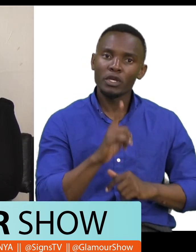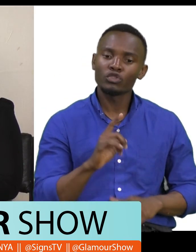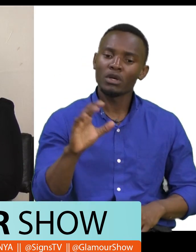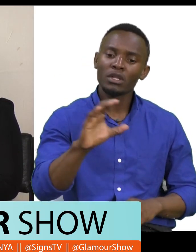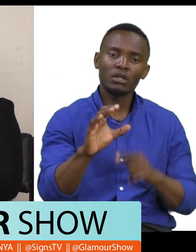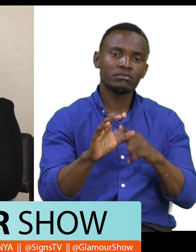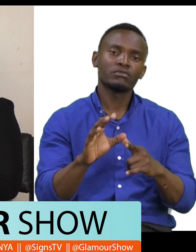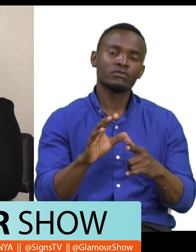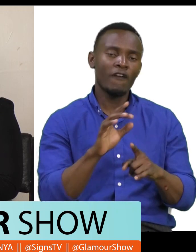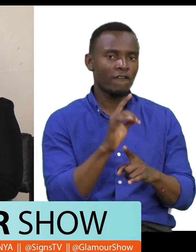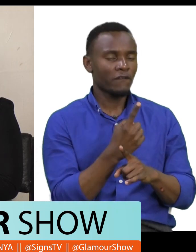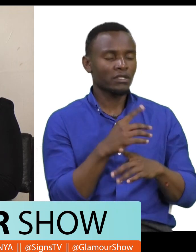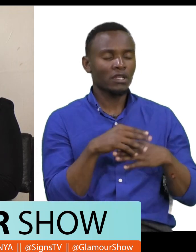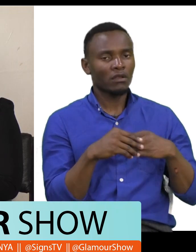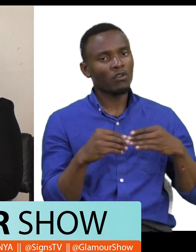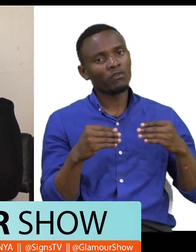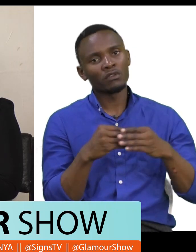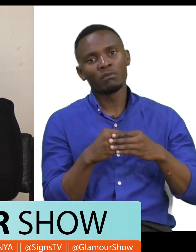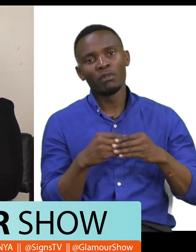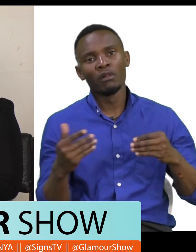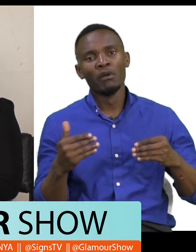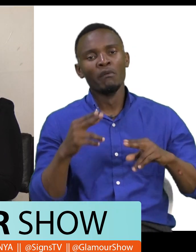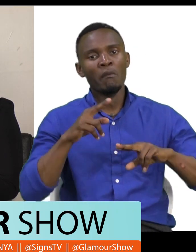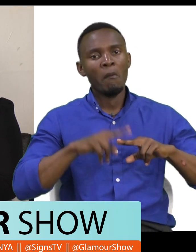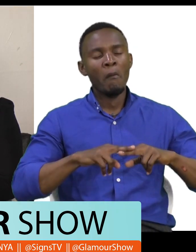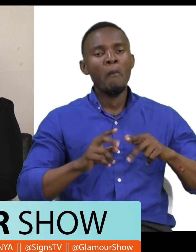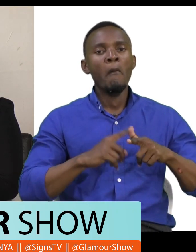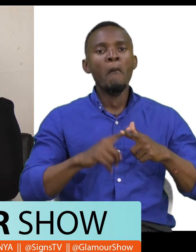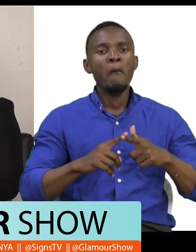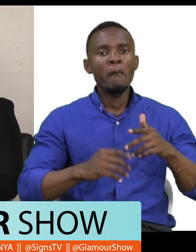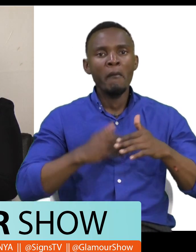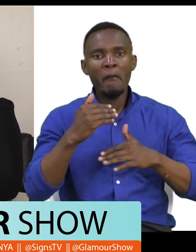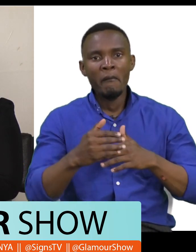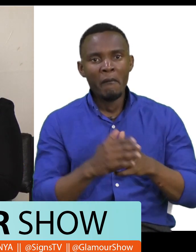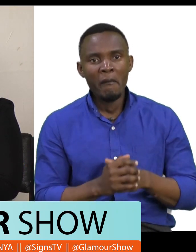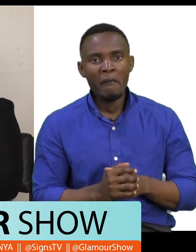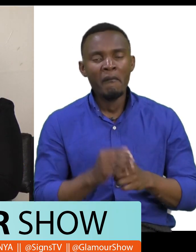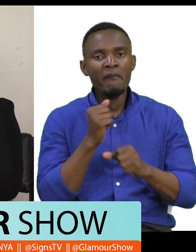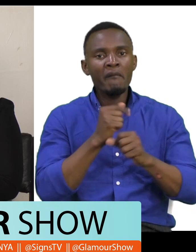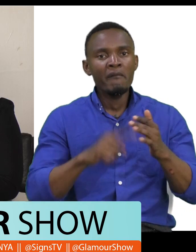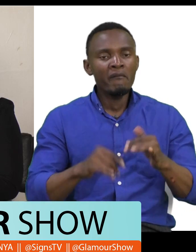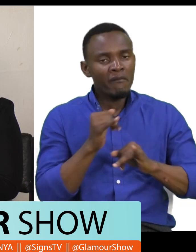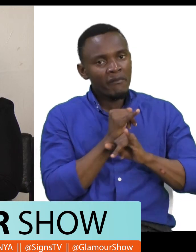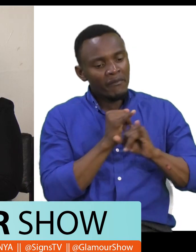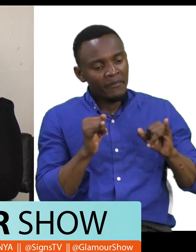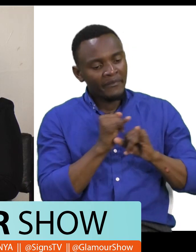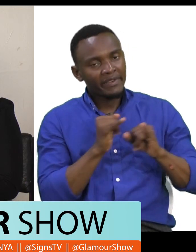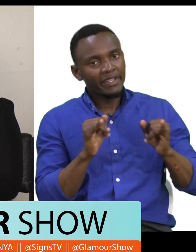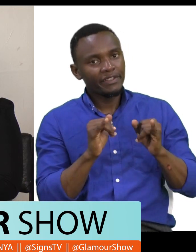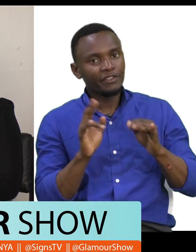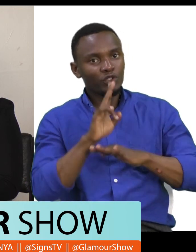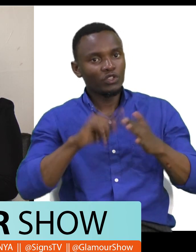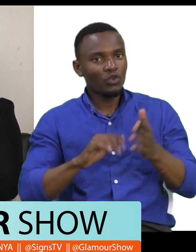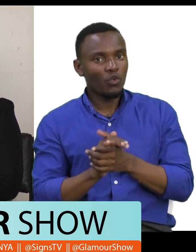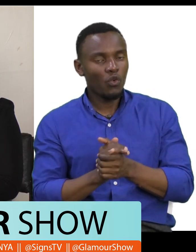you ensure that the client is comfortably seated. After that, you drape the client using a clean towel or a